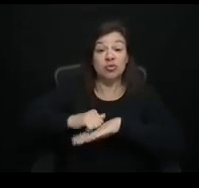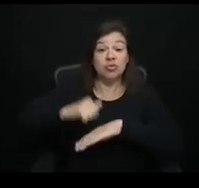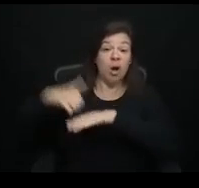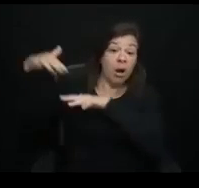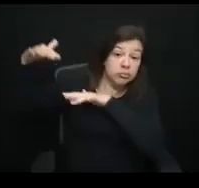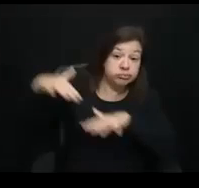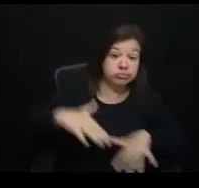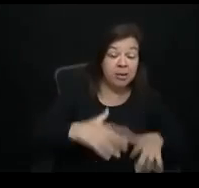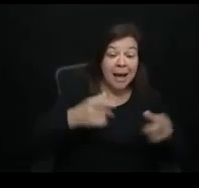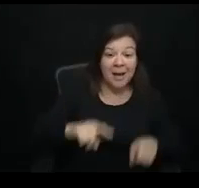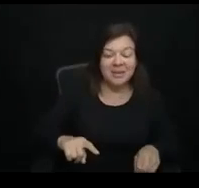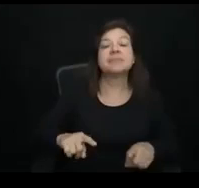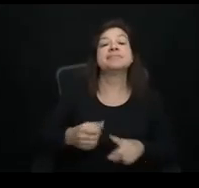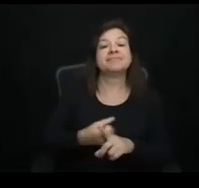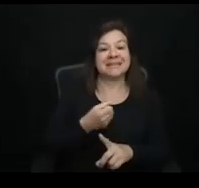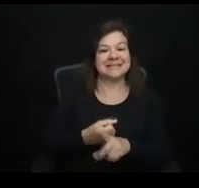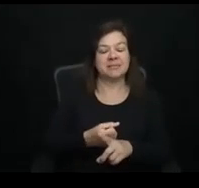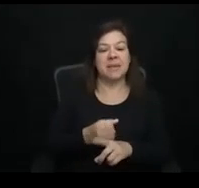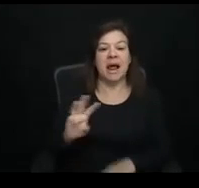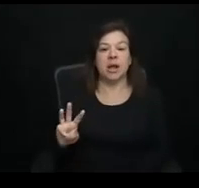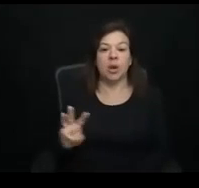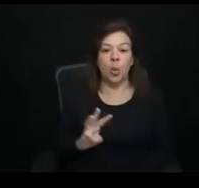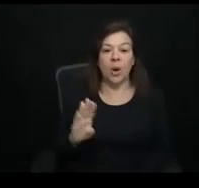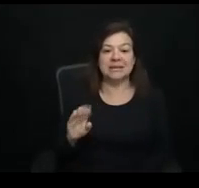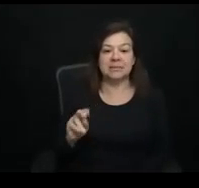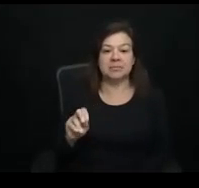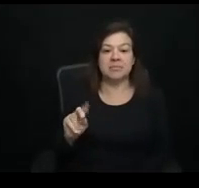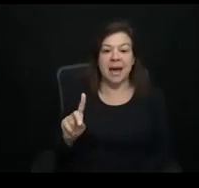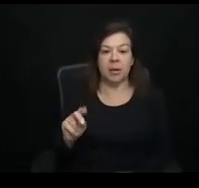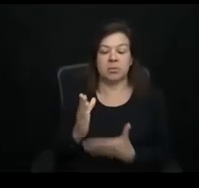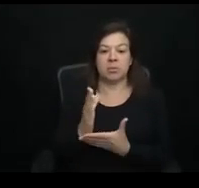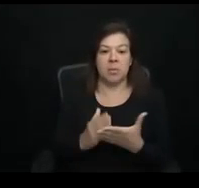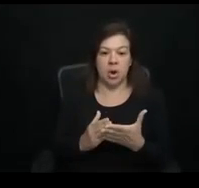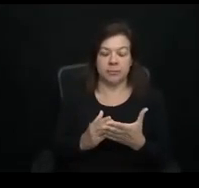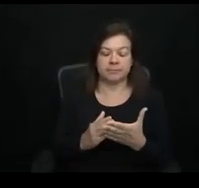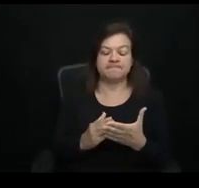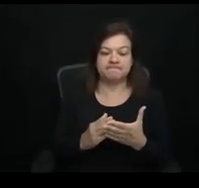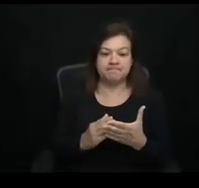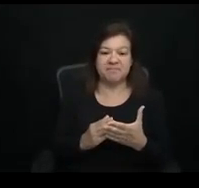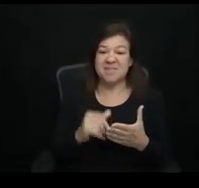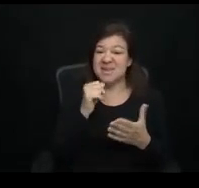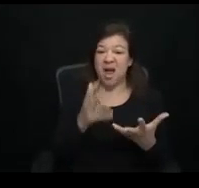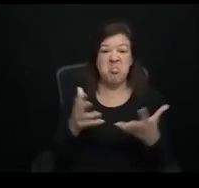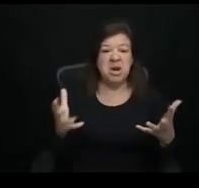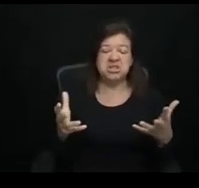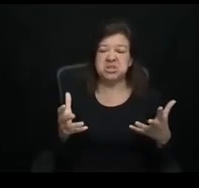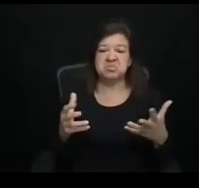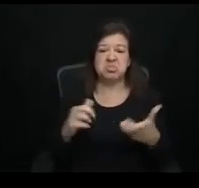seeing is impacting the westbound portion of the interstate. Not a lot of things are happening to the eastbound